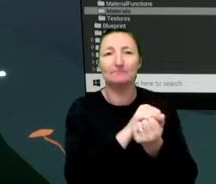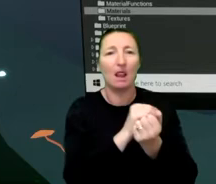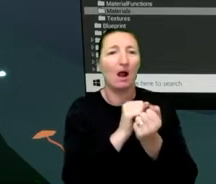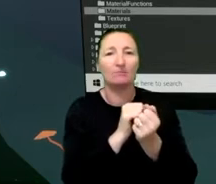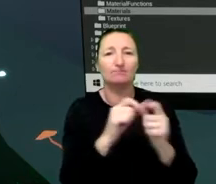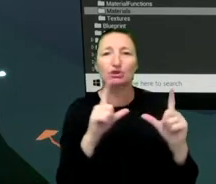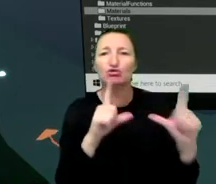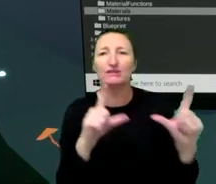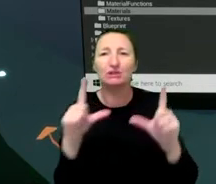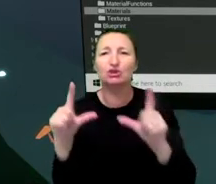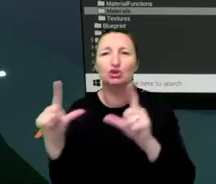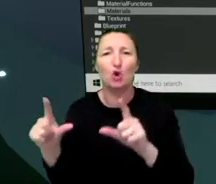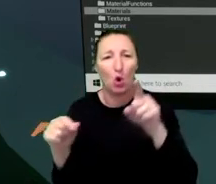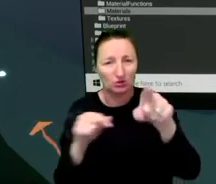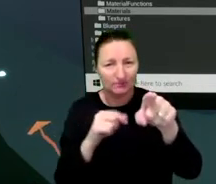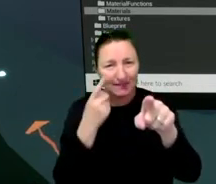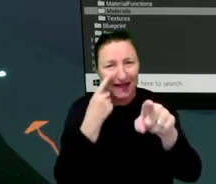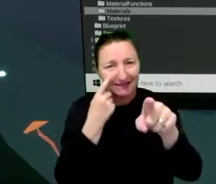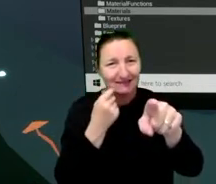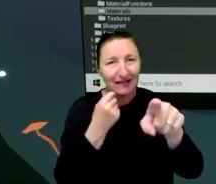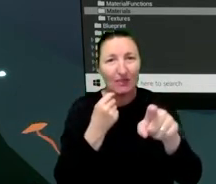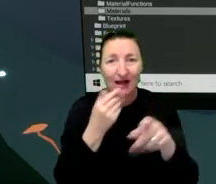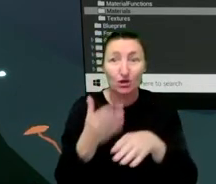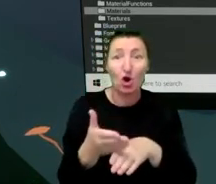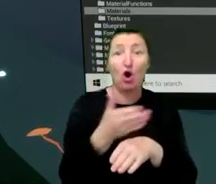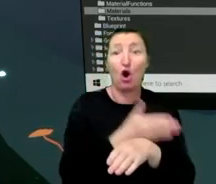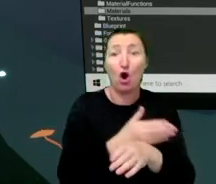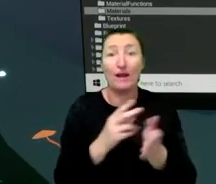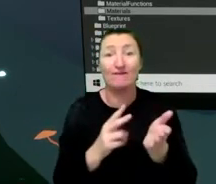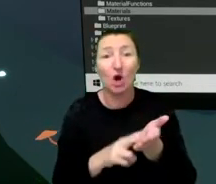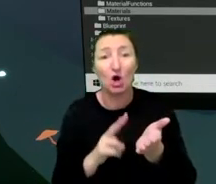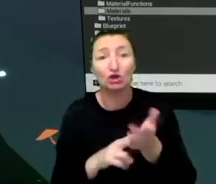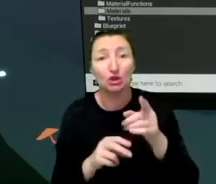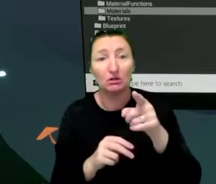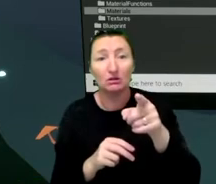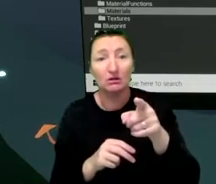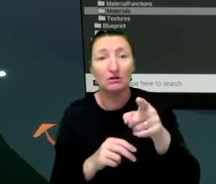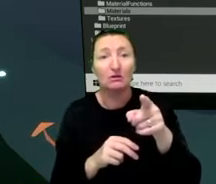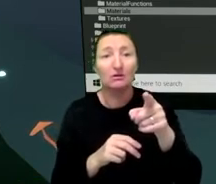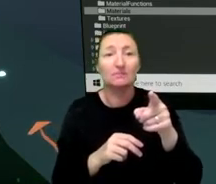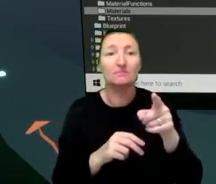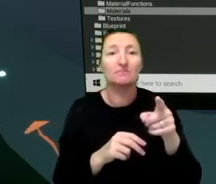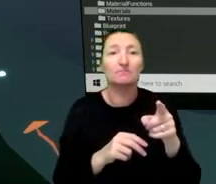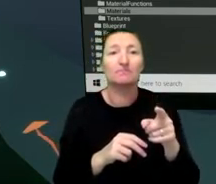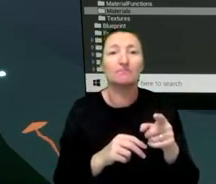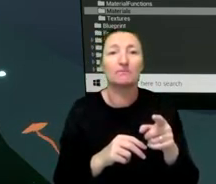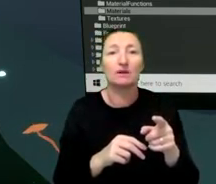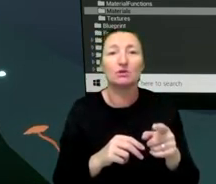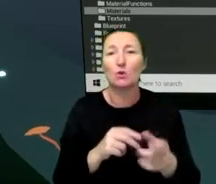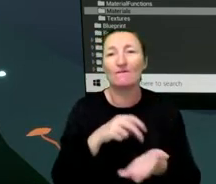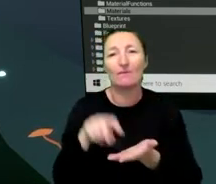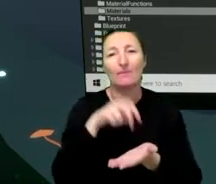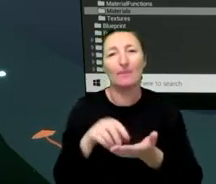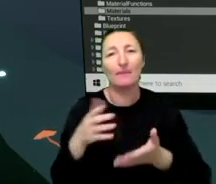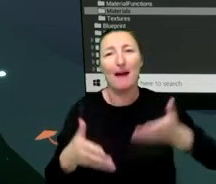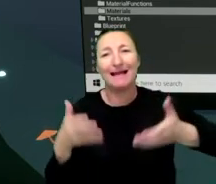recordings of here's an incredibly early version with the Unreal Engine running. Default mannequin guy running